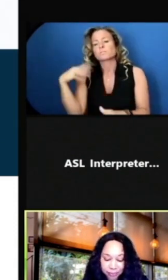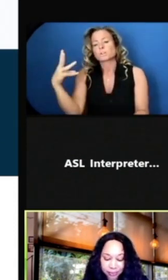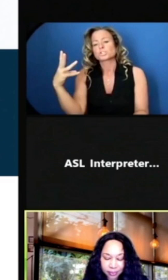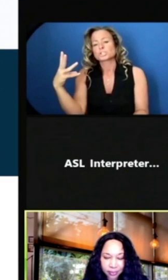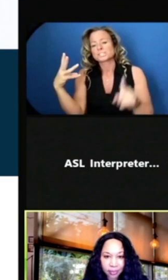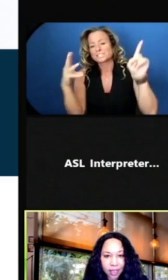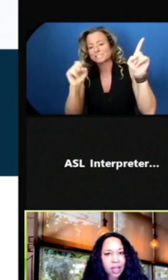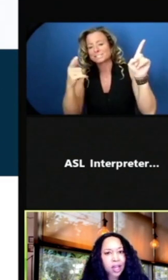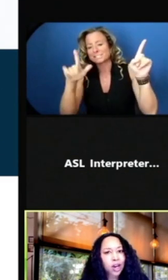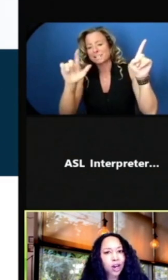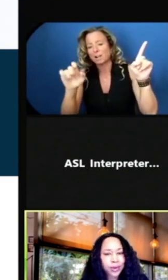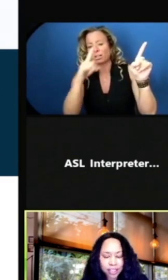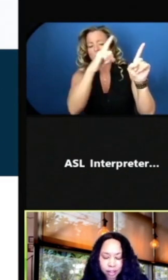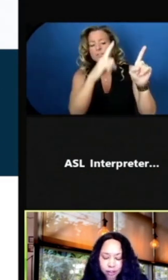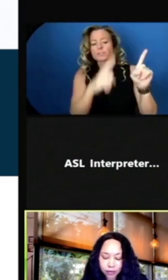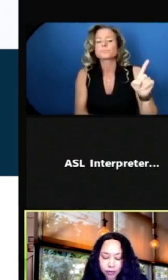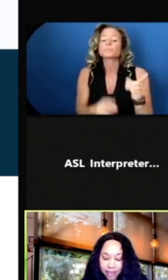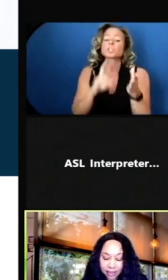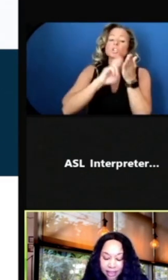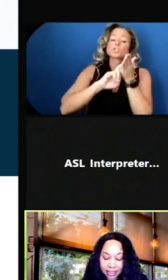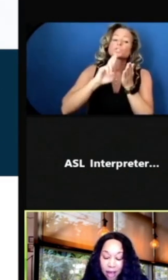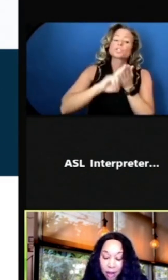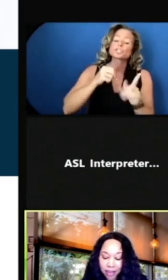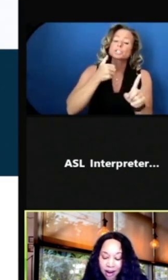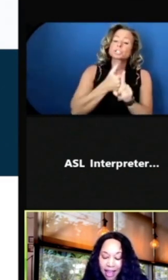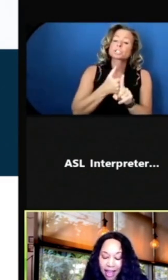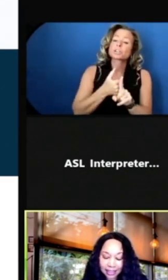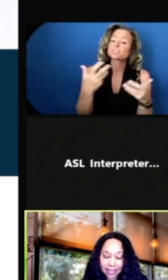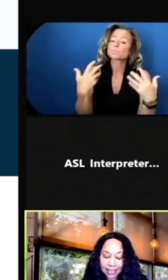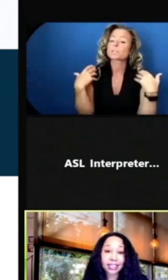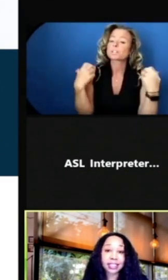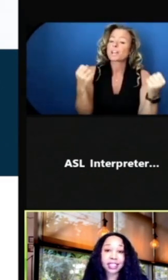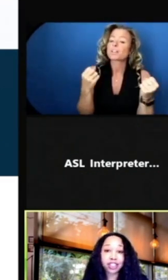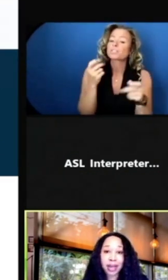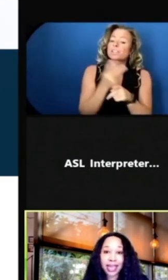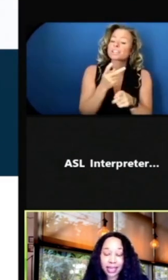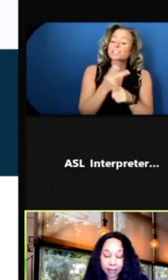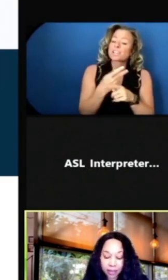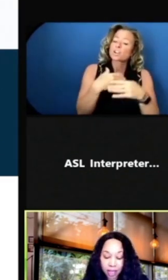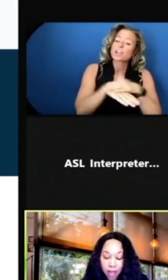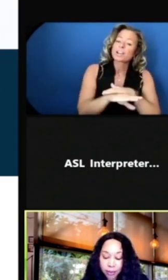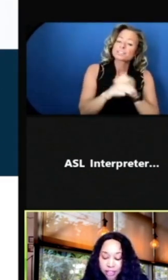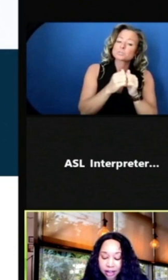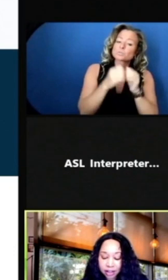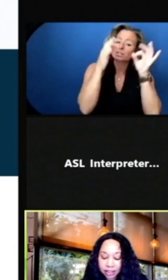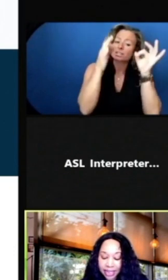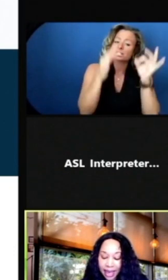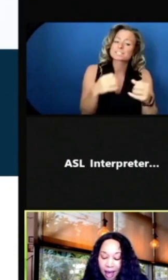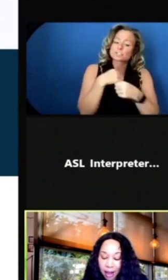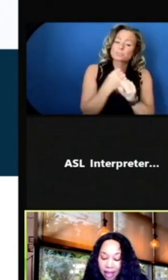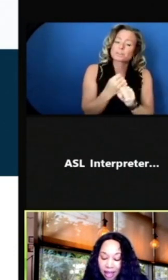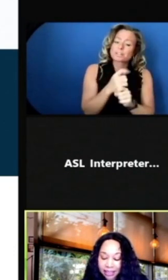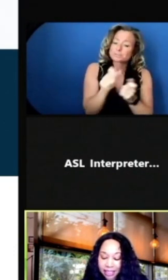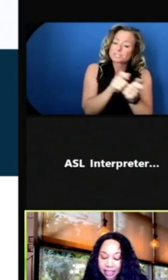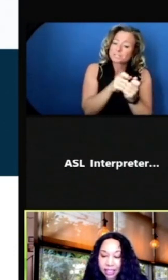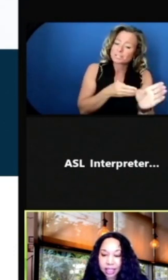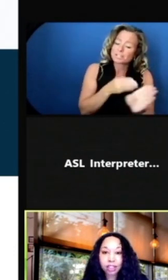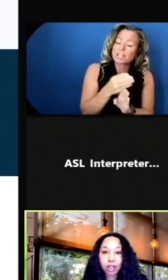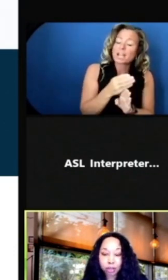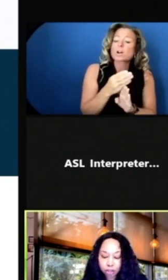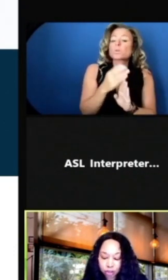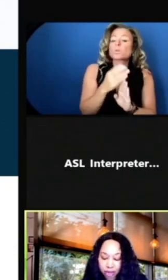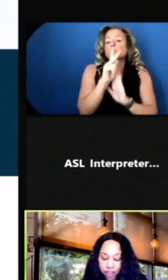Seattle. Her research focus is healthcare access and decision-making, particularly how